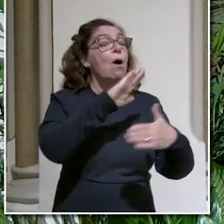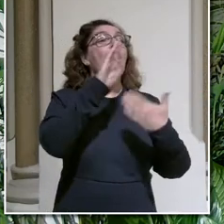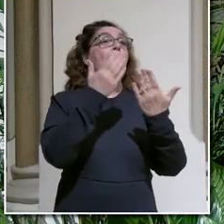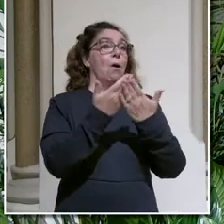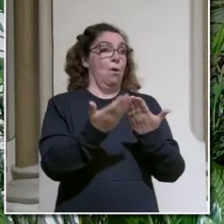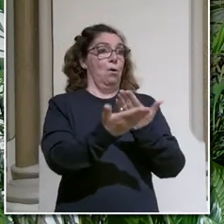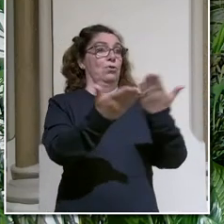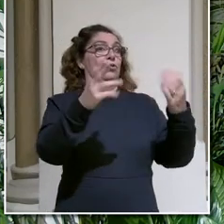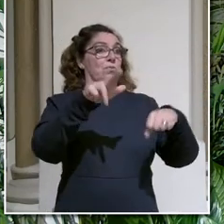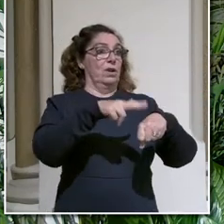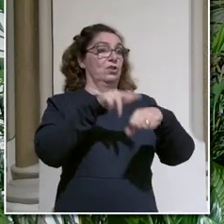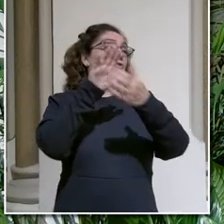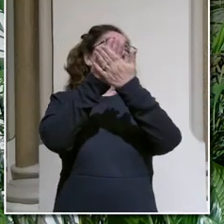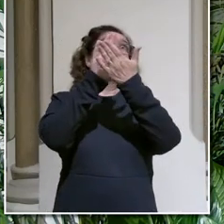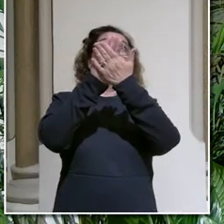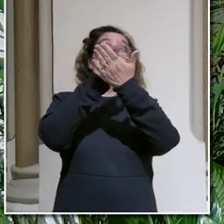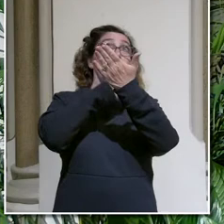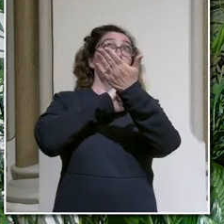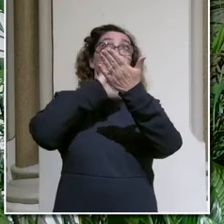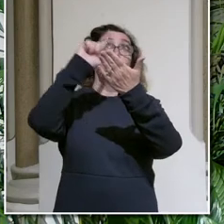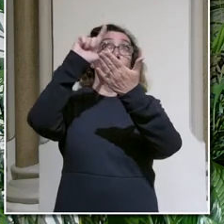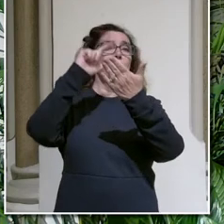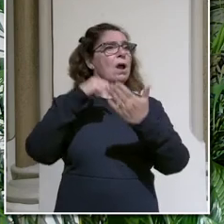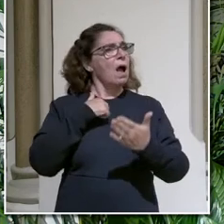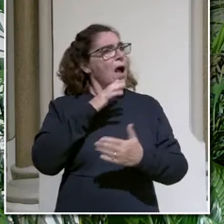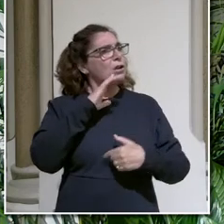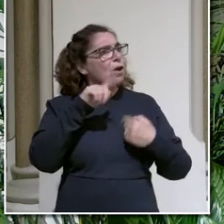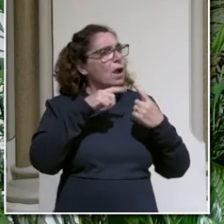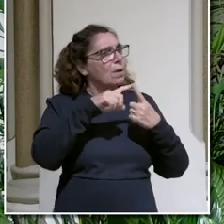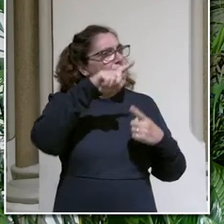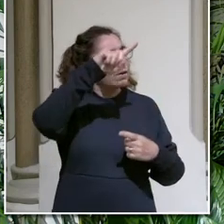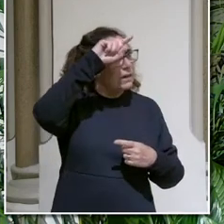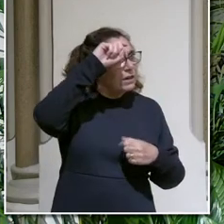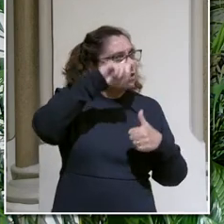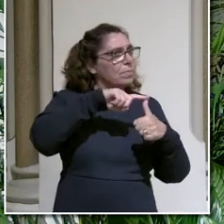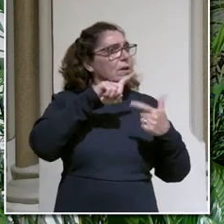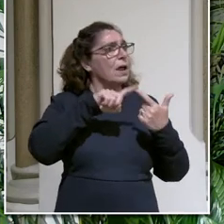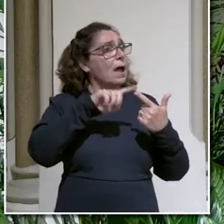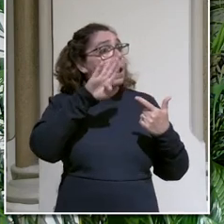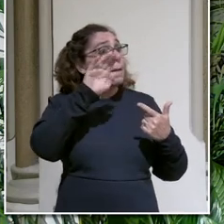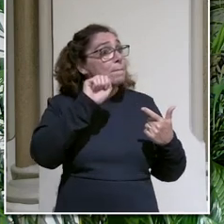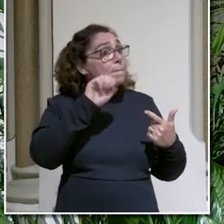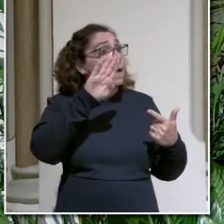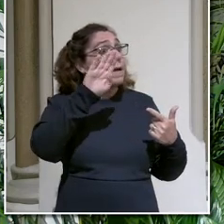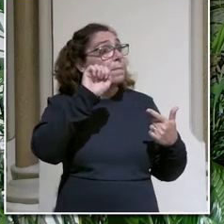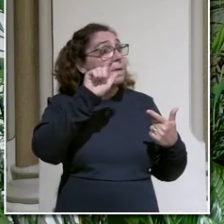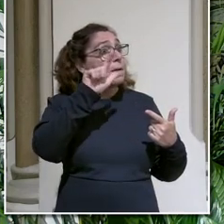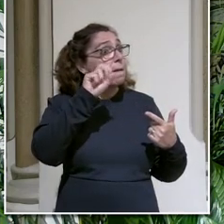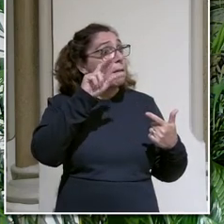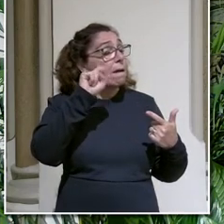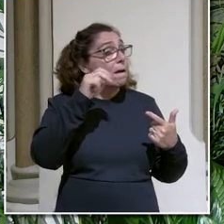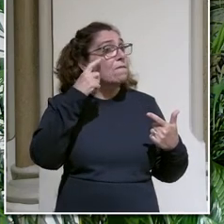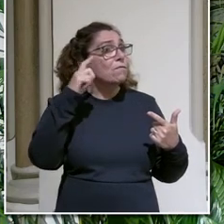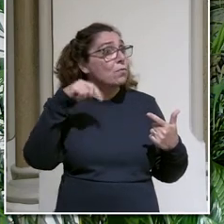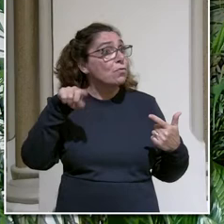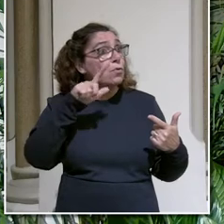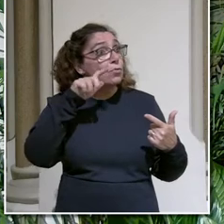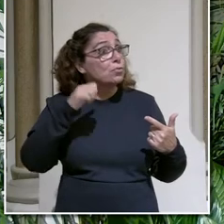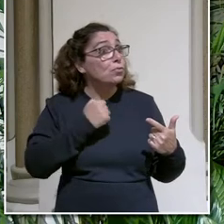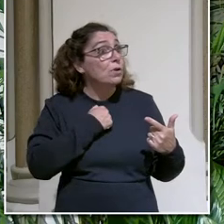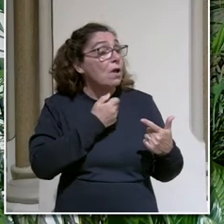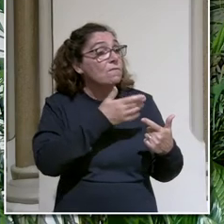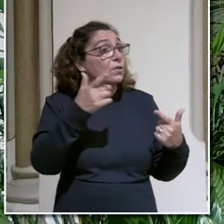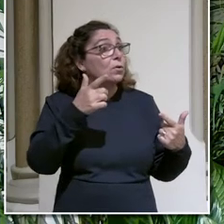Lord. I tell of Egypt and Babylon among those who know the Lord, of Philistia,